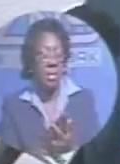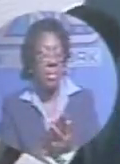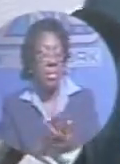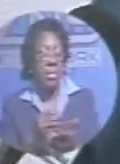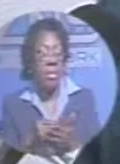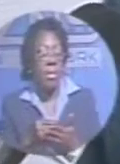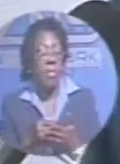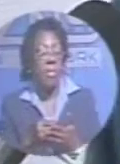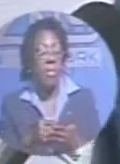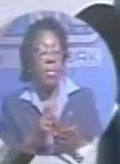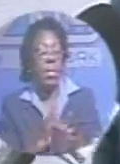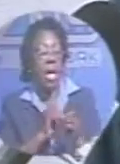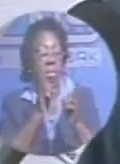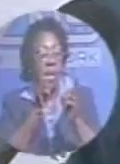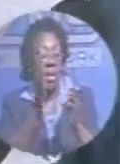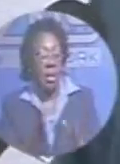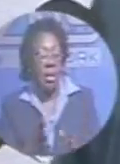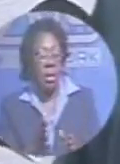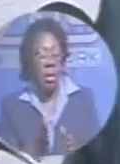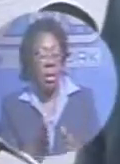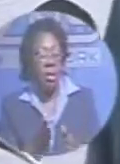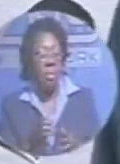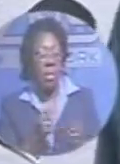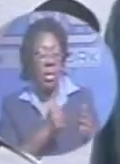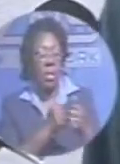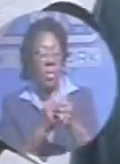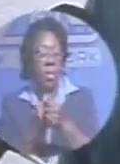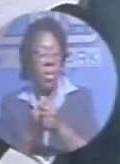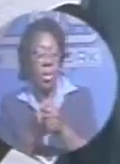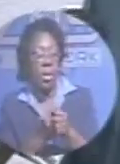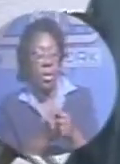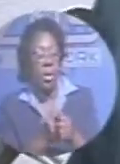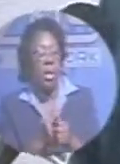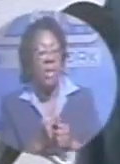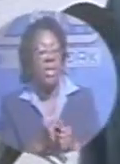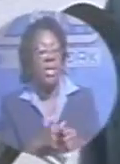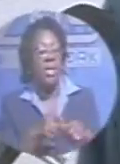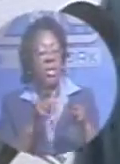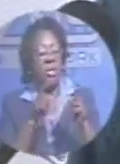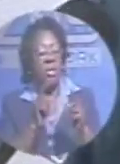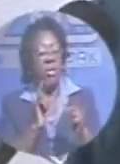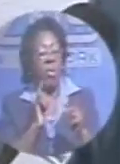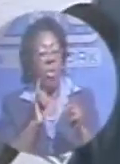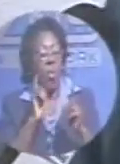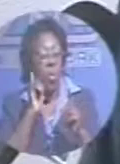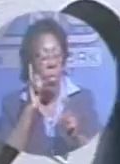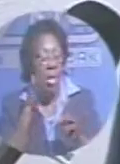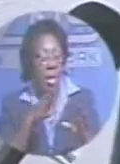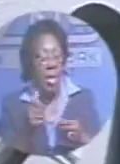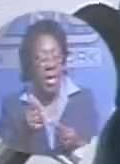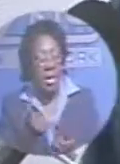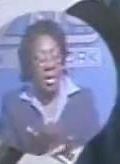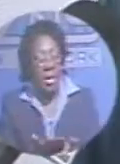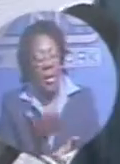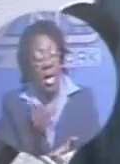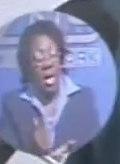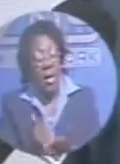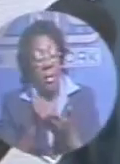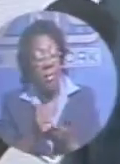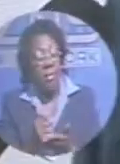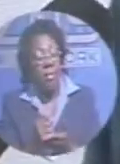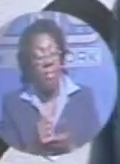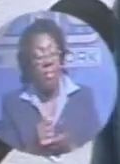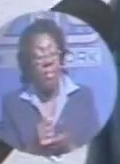assured that we probably can get on some kind of subvention, but it's the minimal one. I'm really pushing the elite because she is an